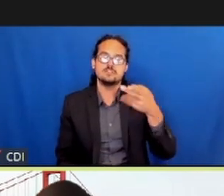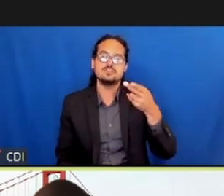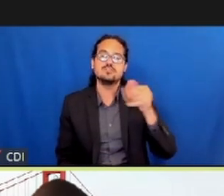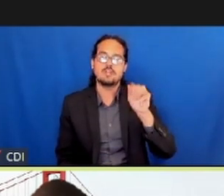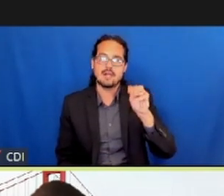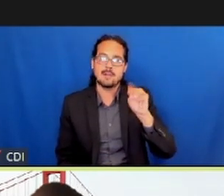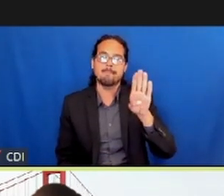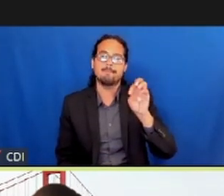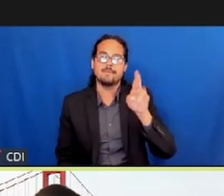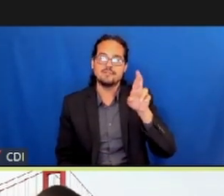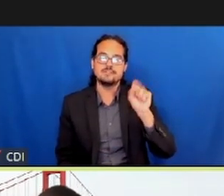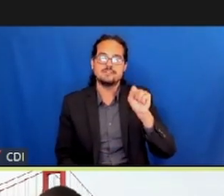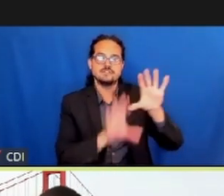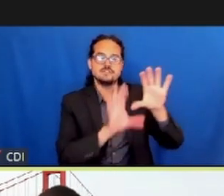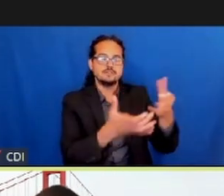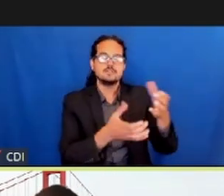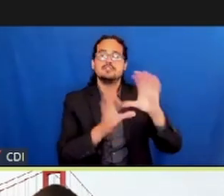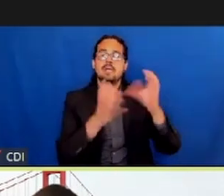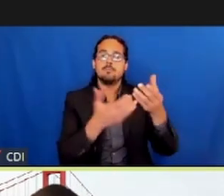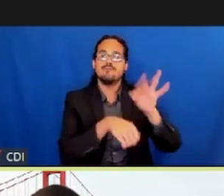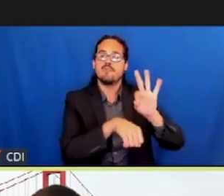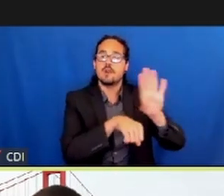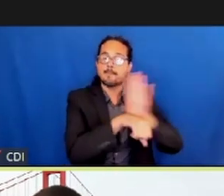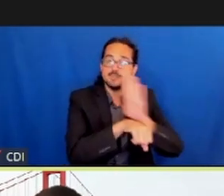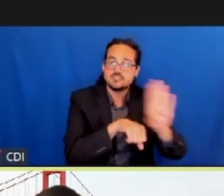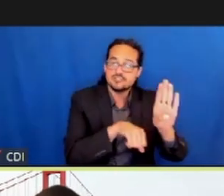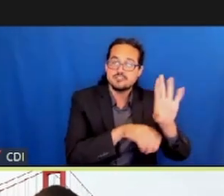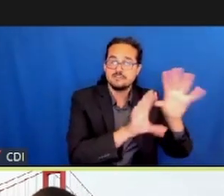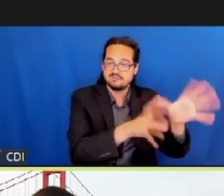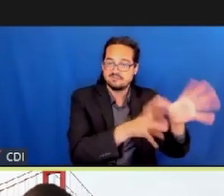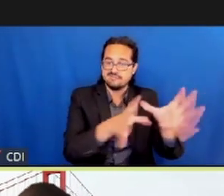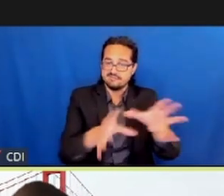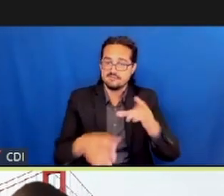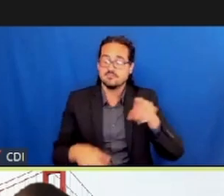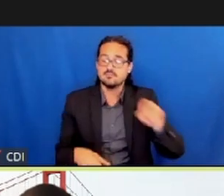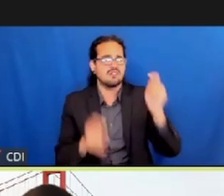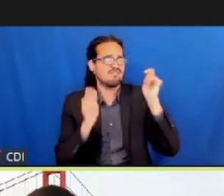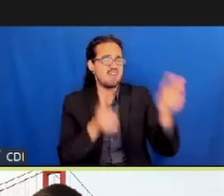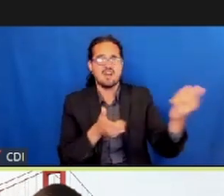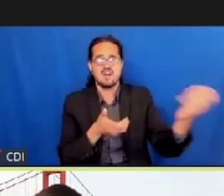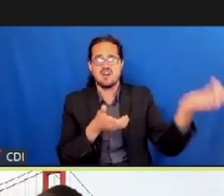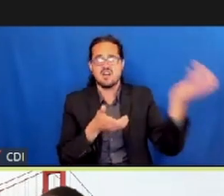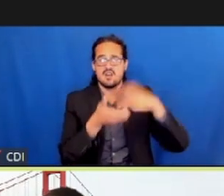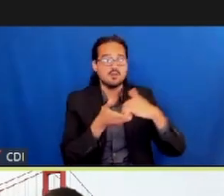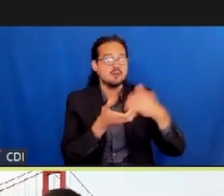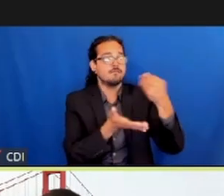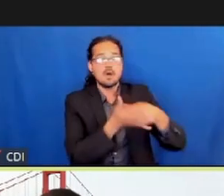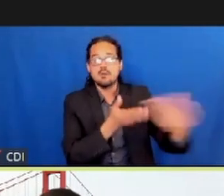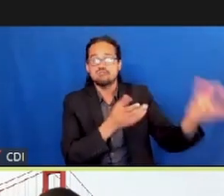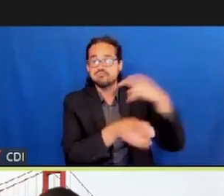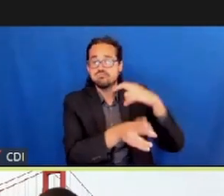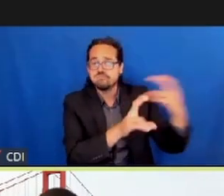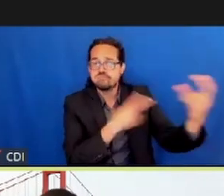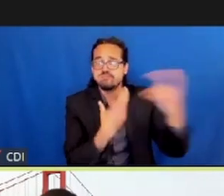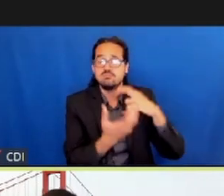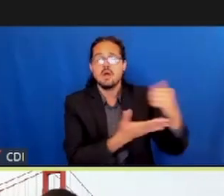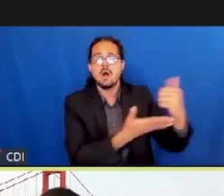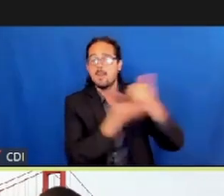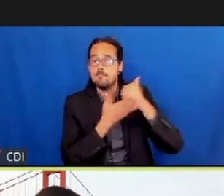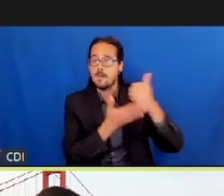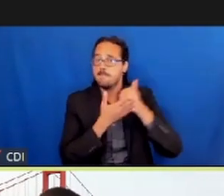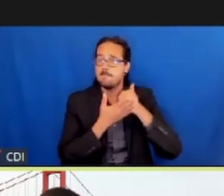community support and provide immediate financial assistance to our local businesses. And of course, we've been working with our cities and